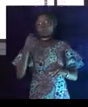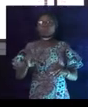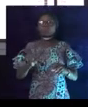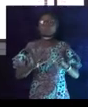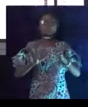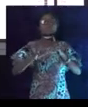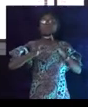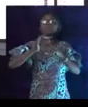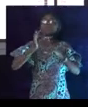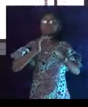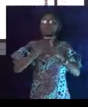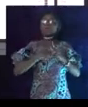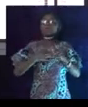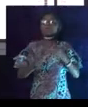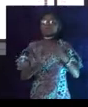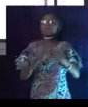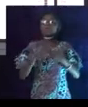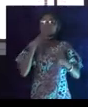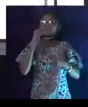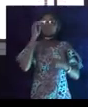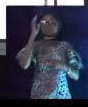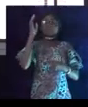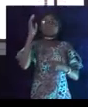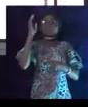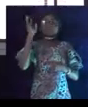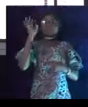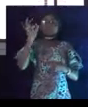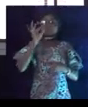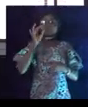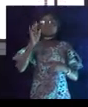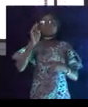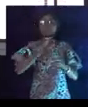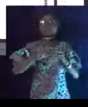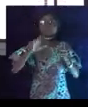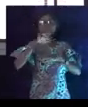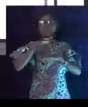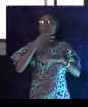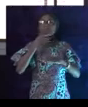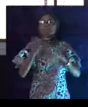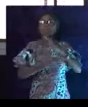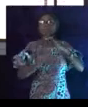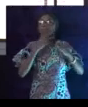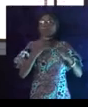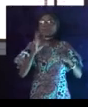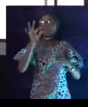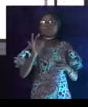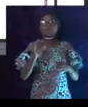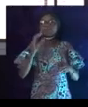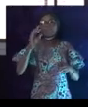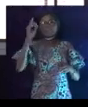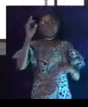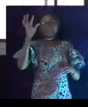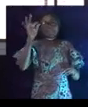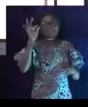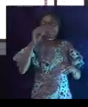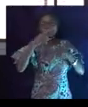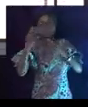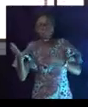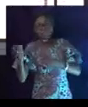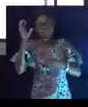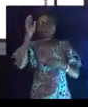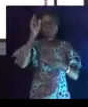on the right side. Now let's resolve this. I'll remove this bracket so that it doesn't get in the way. I'm going to rewrite all this on the next